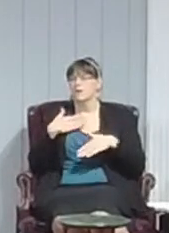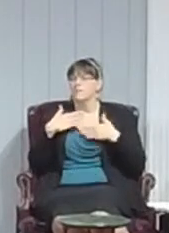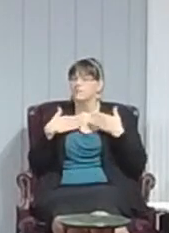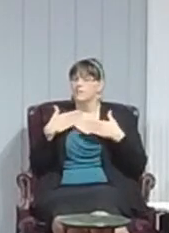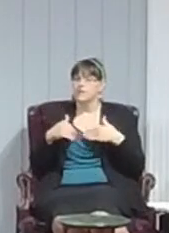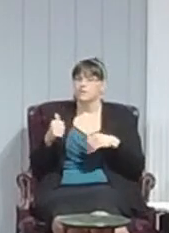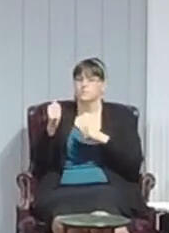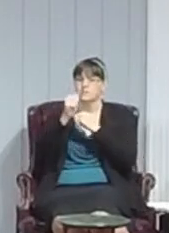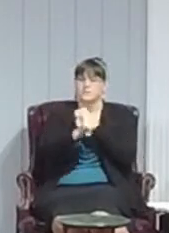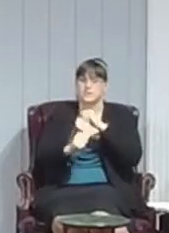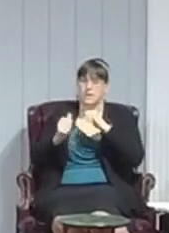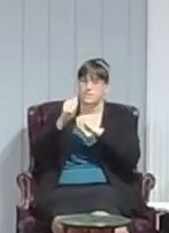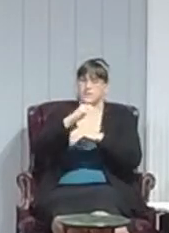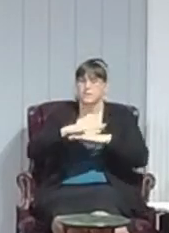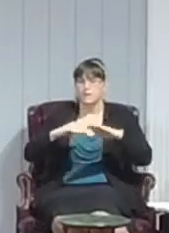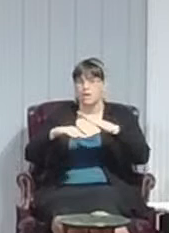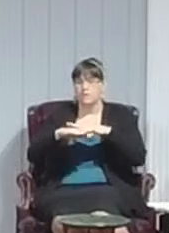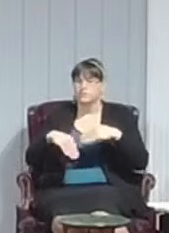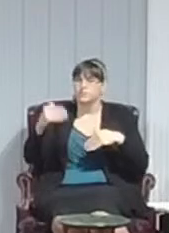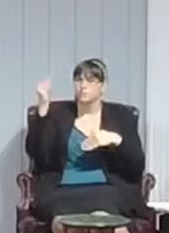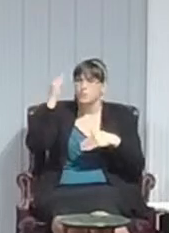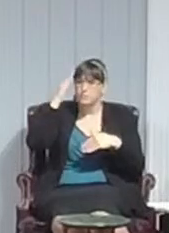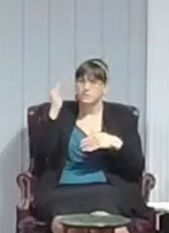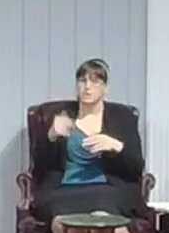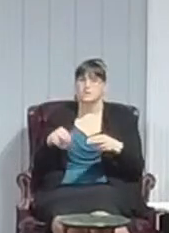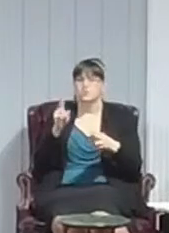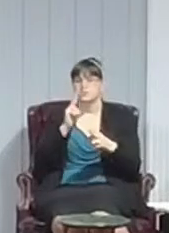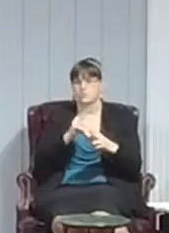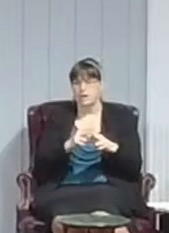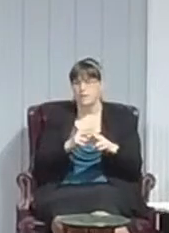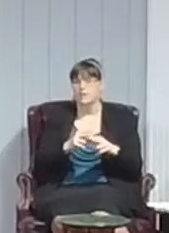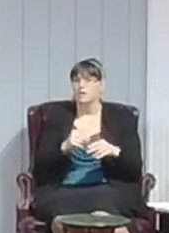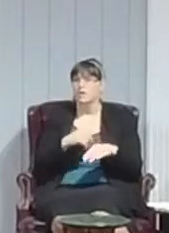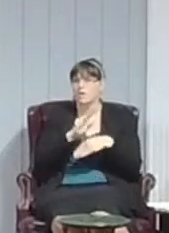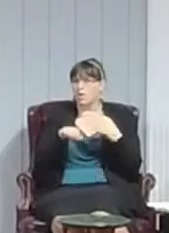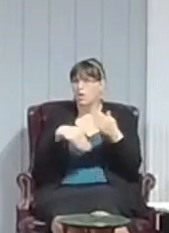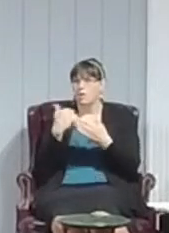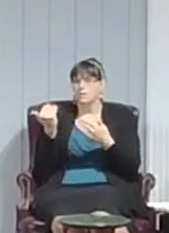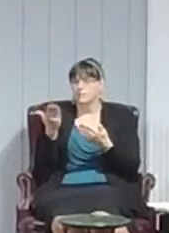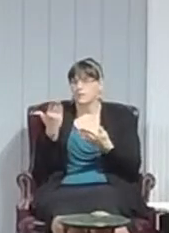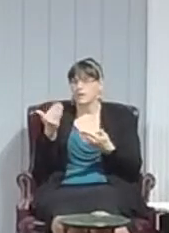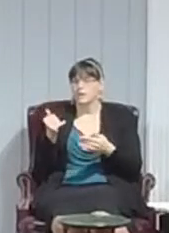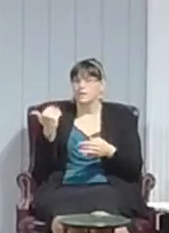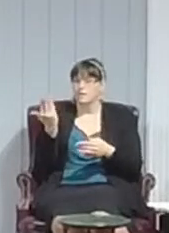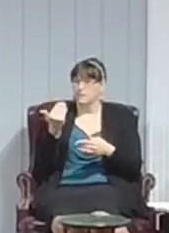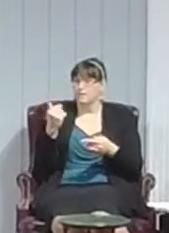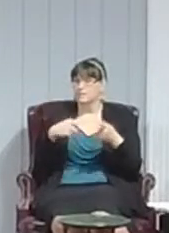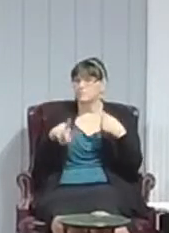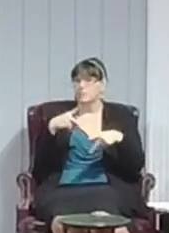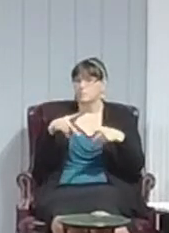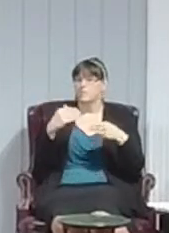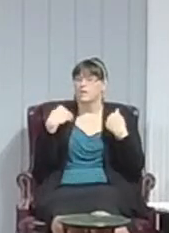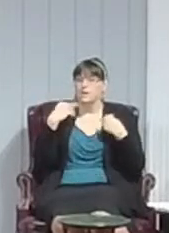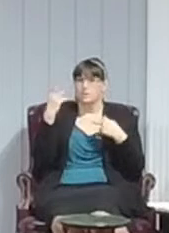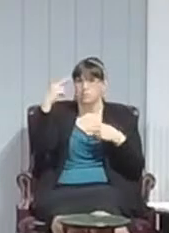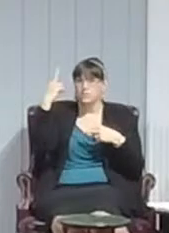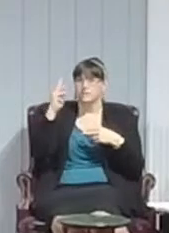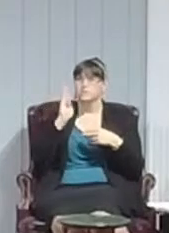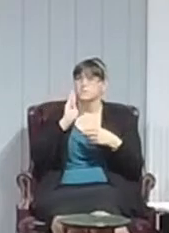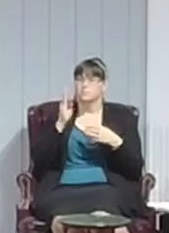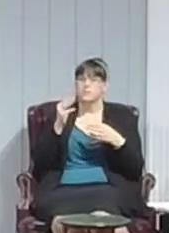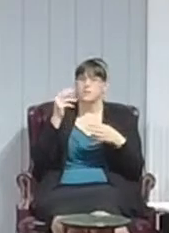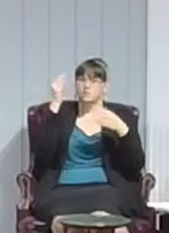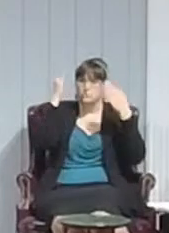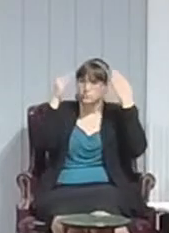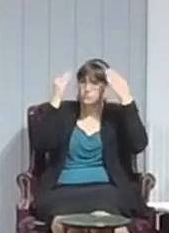safety and comfort and reputation and name and things like that, these guys have the reason to be troubled. I mean,